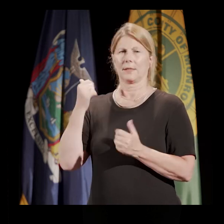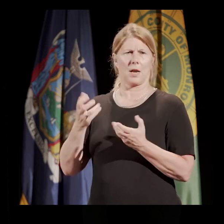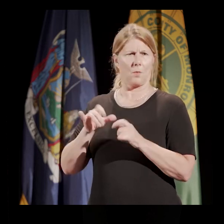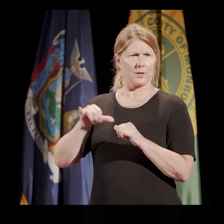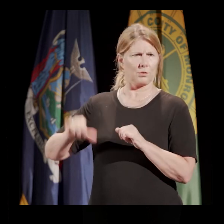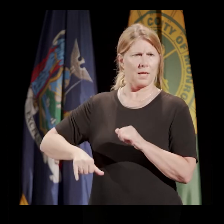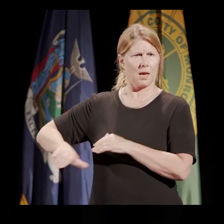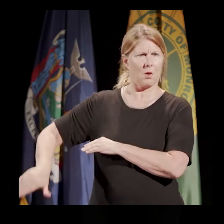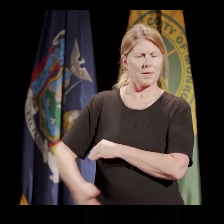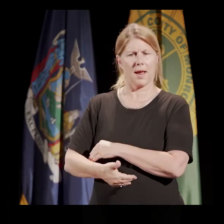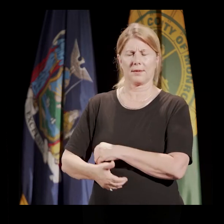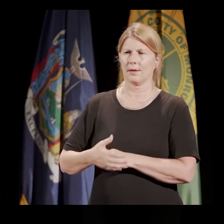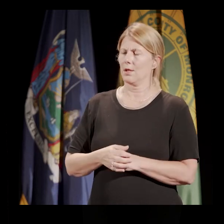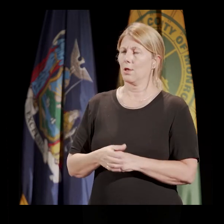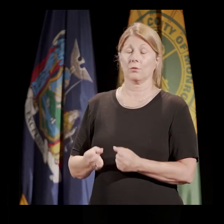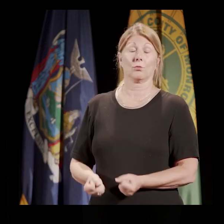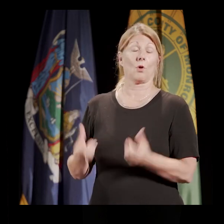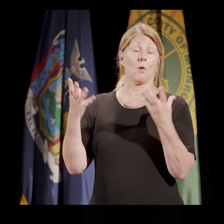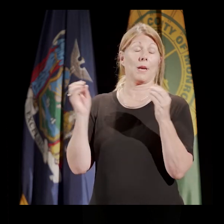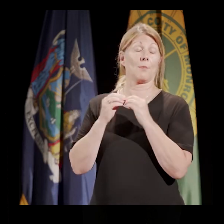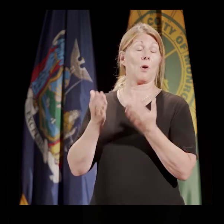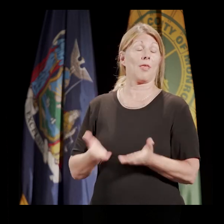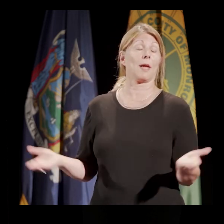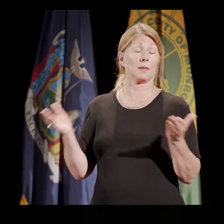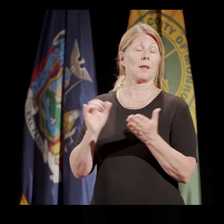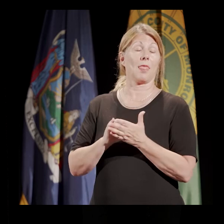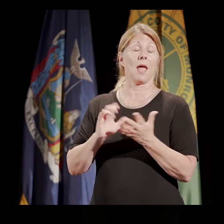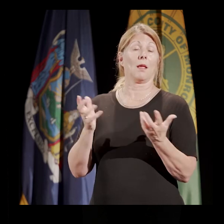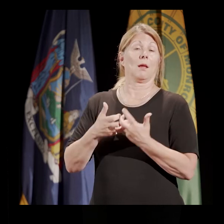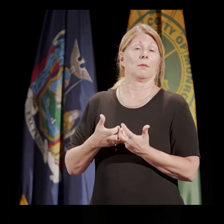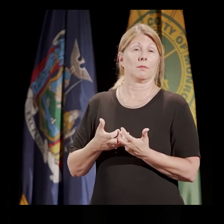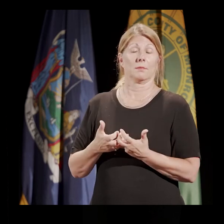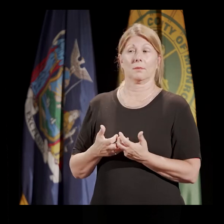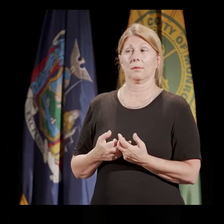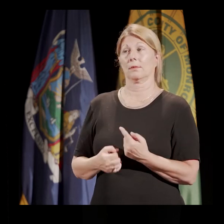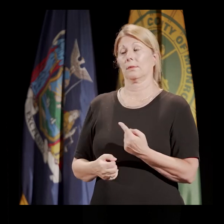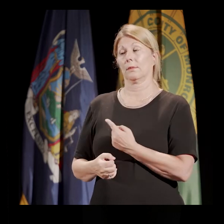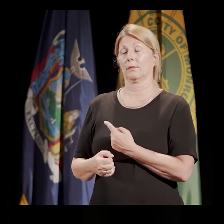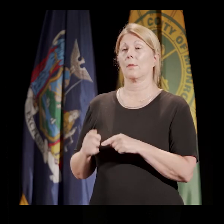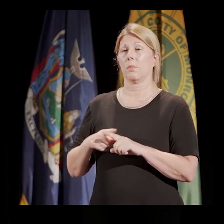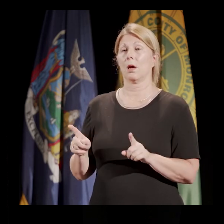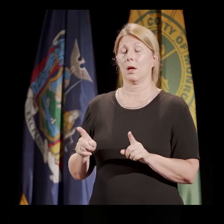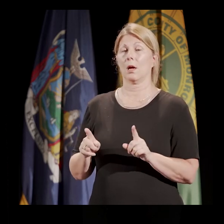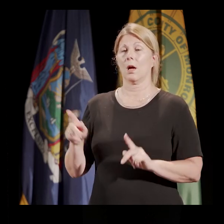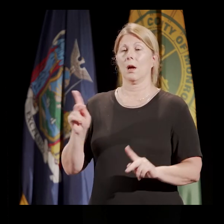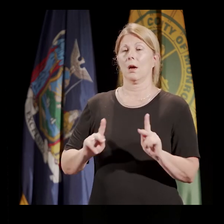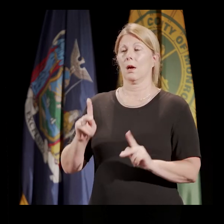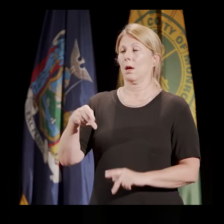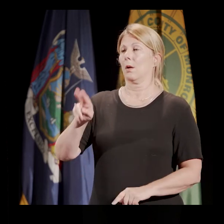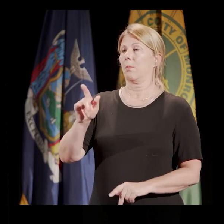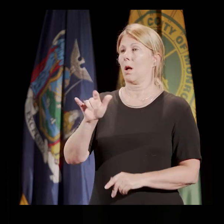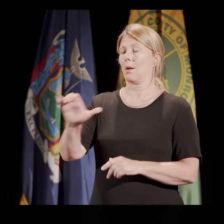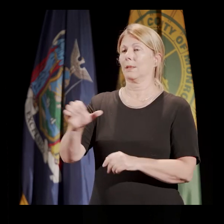night, there are so much more things that fall under each of those categories. But public safety,